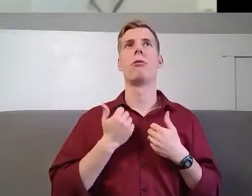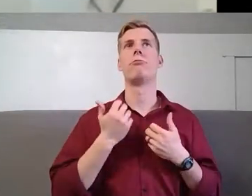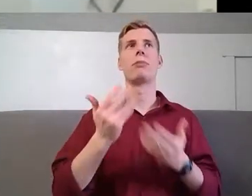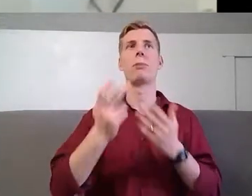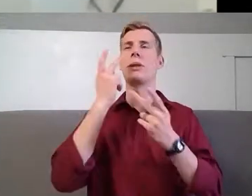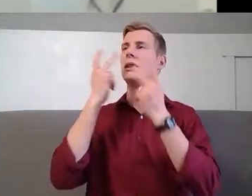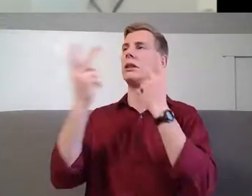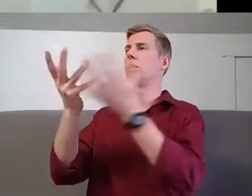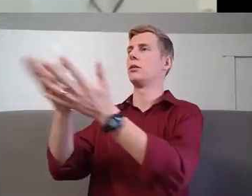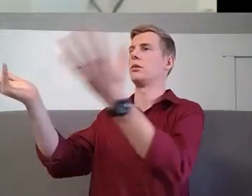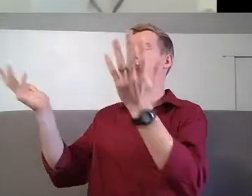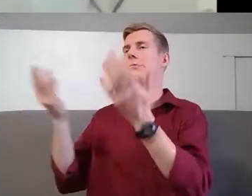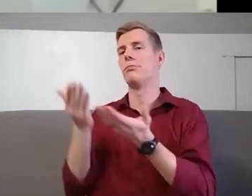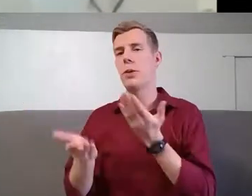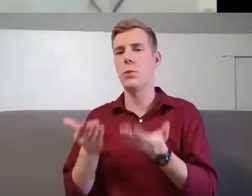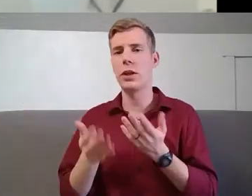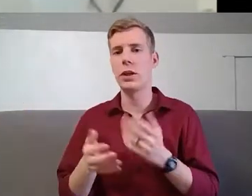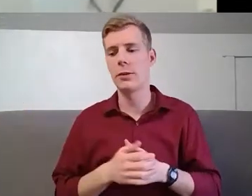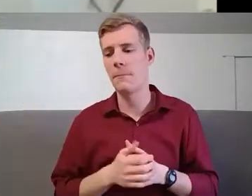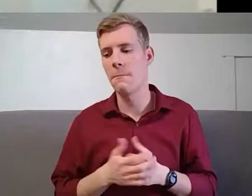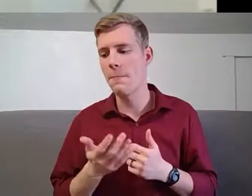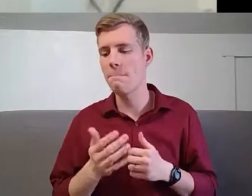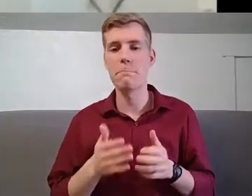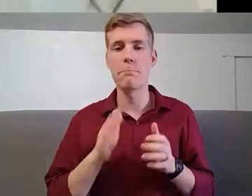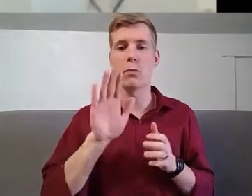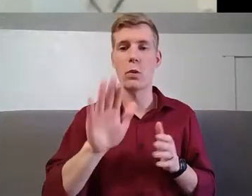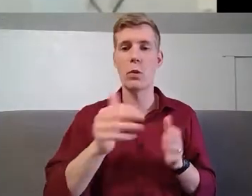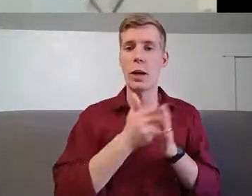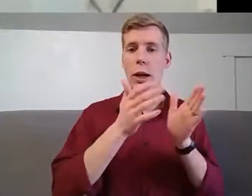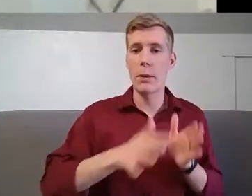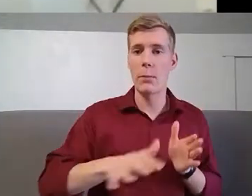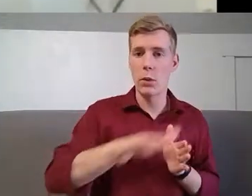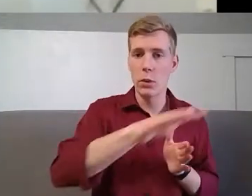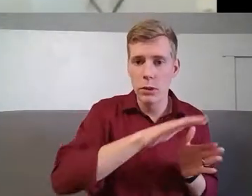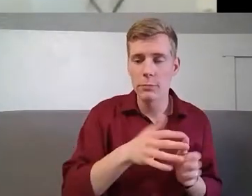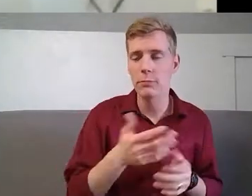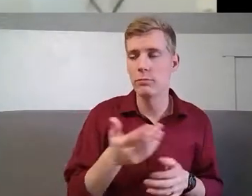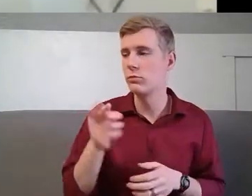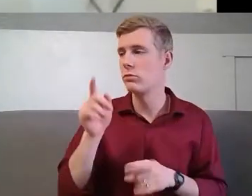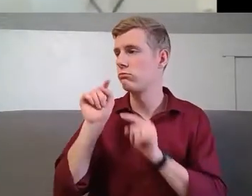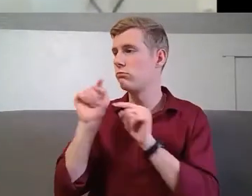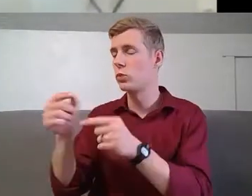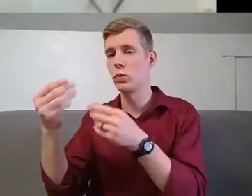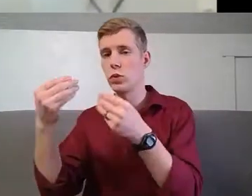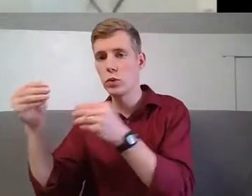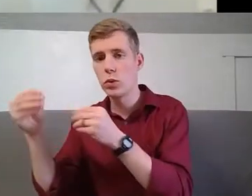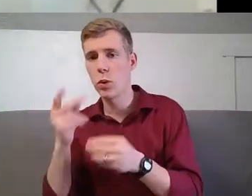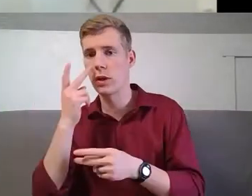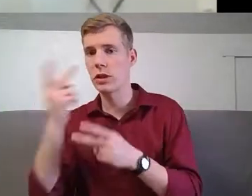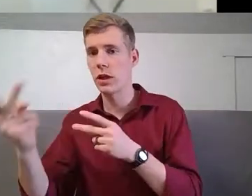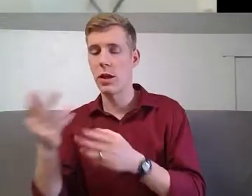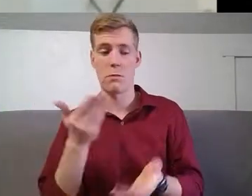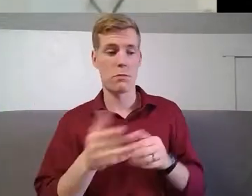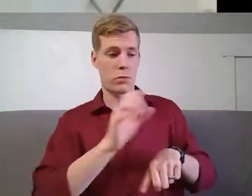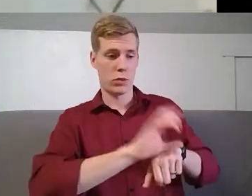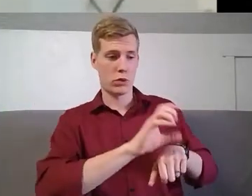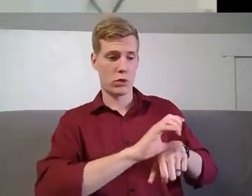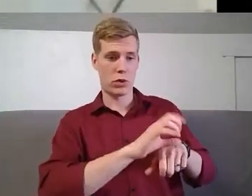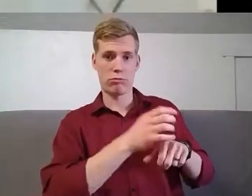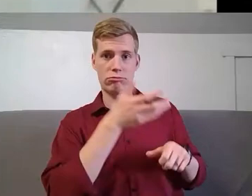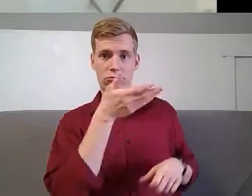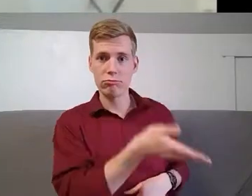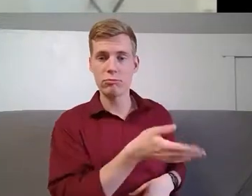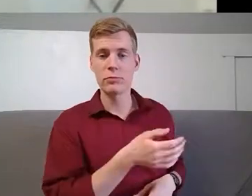whether it be in your neighborhood, at the grocery store, or your church congregation,